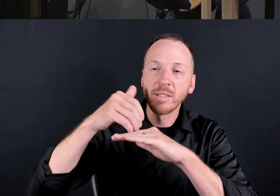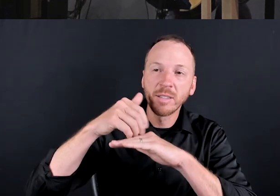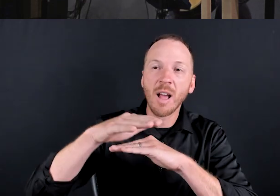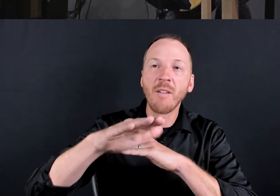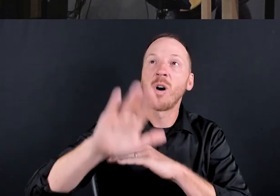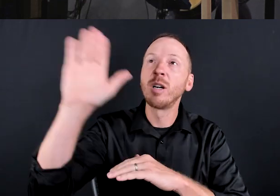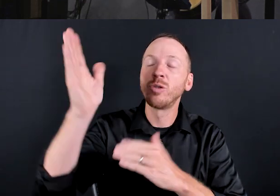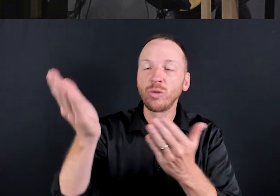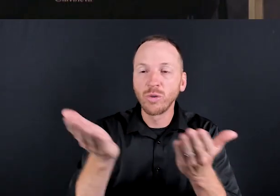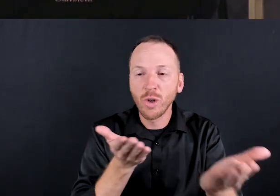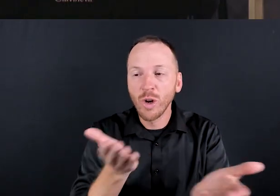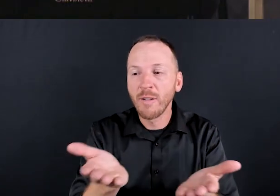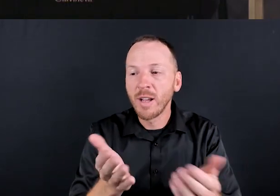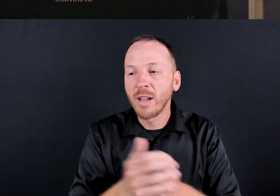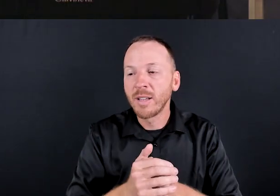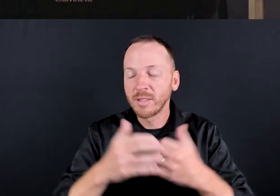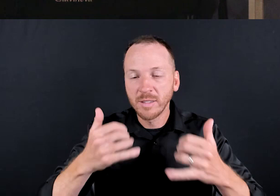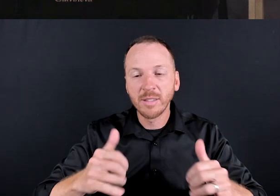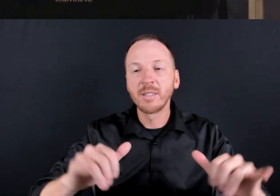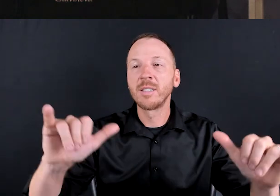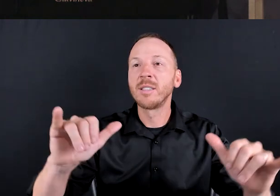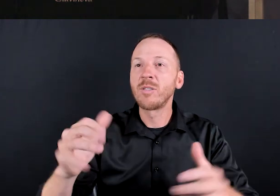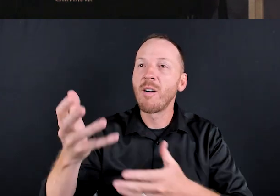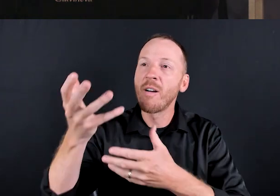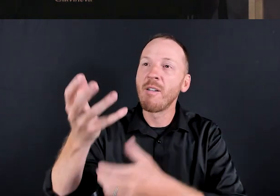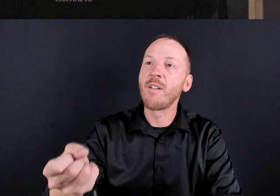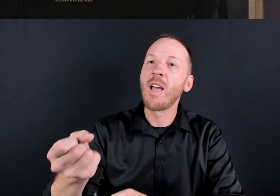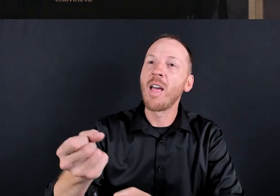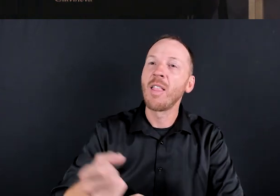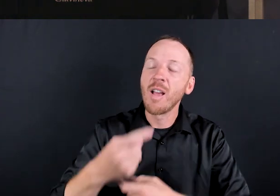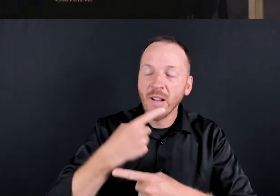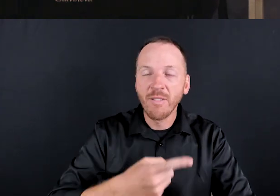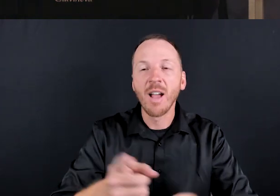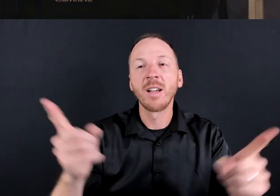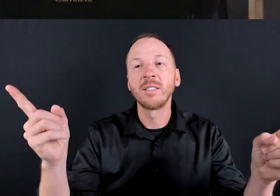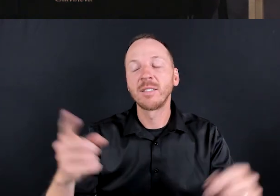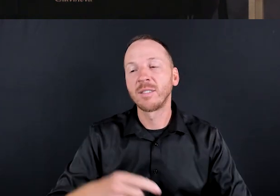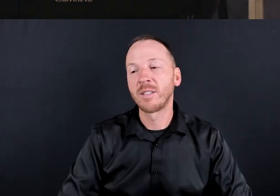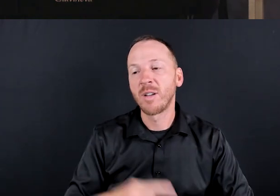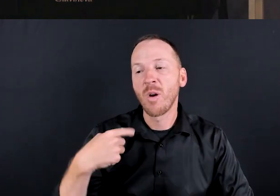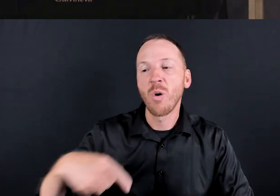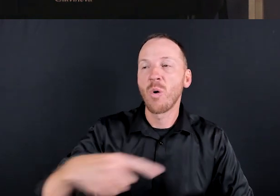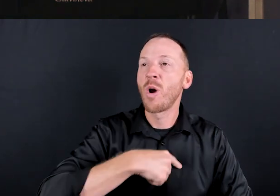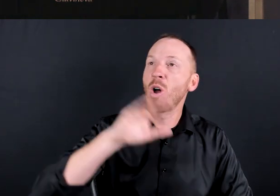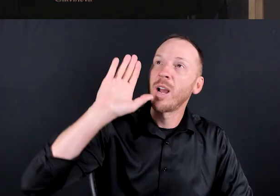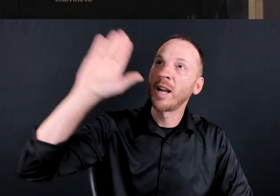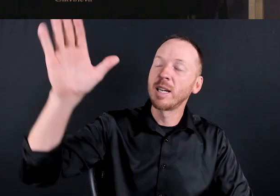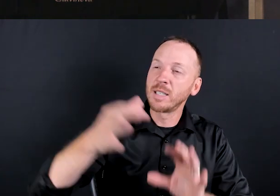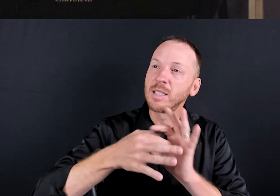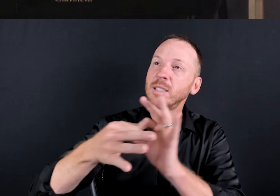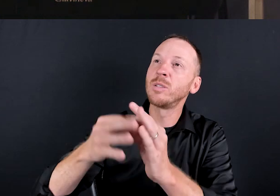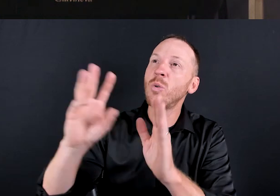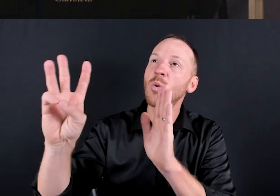his servants, still in faith confessing, we are his